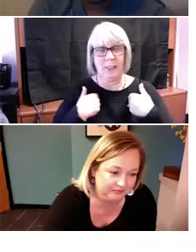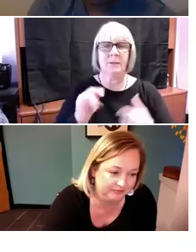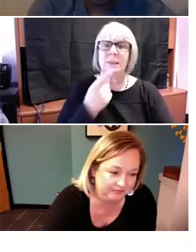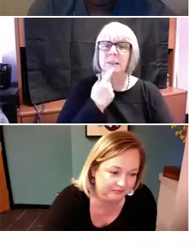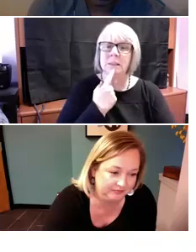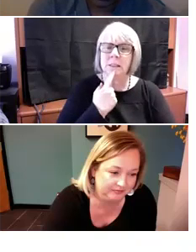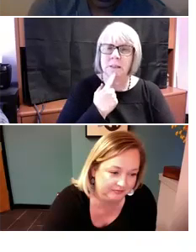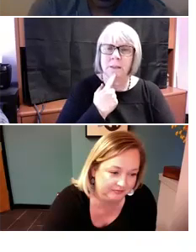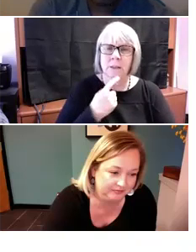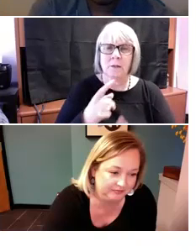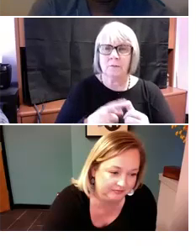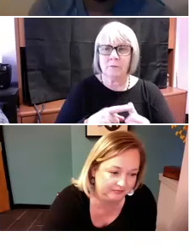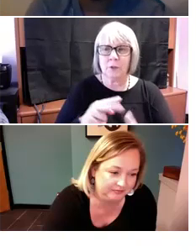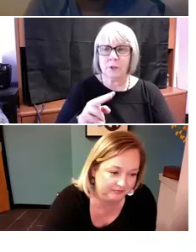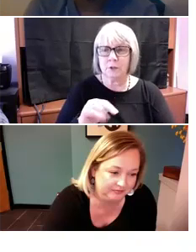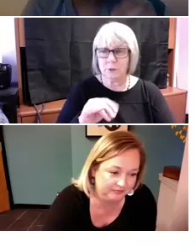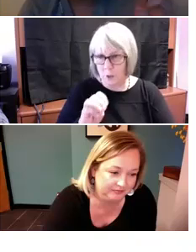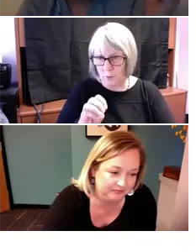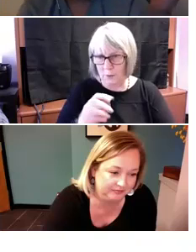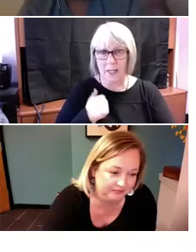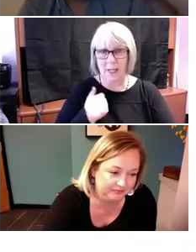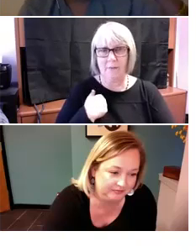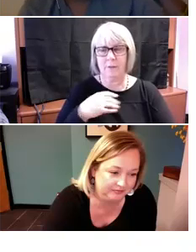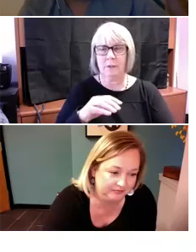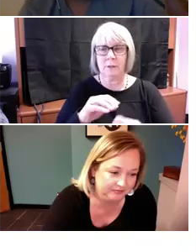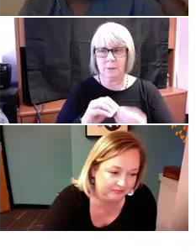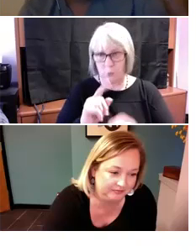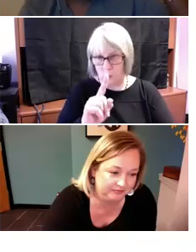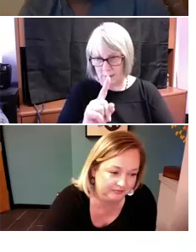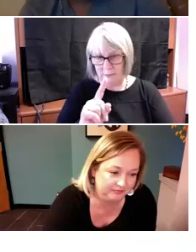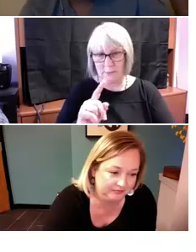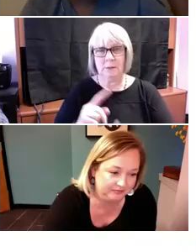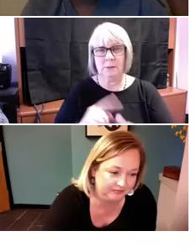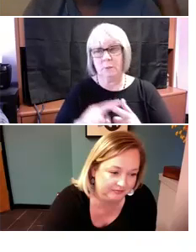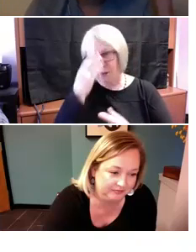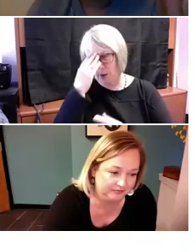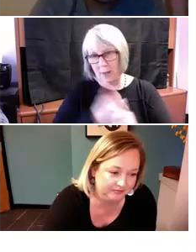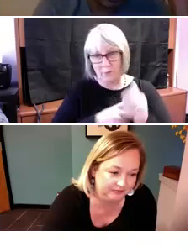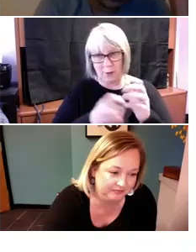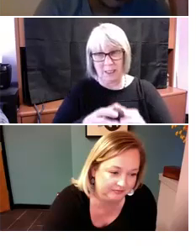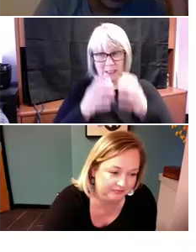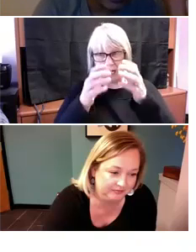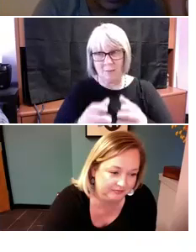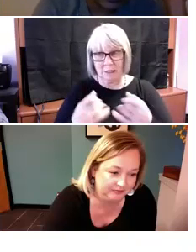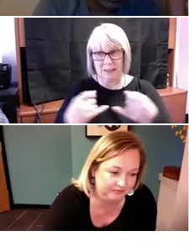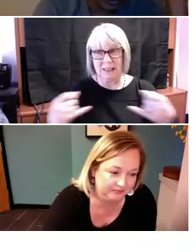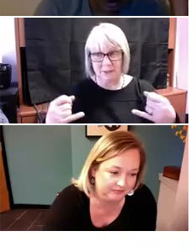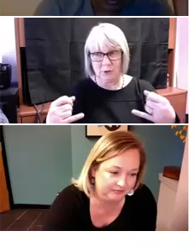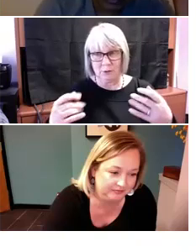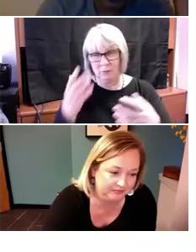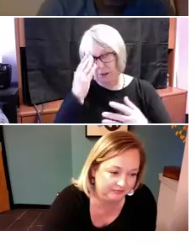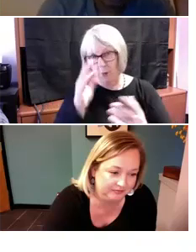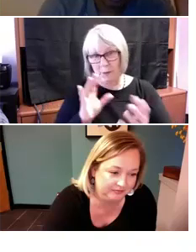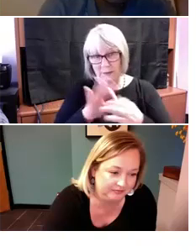the first node, I have node 1, and we know that every column is an edge. So we know that it is connected